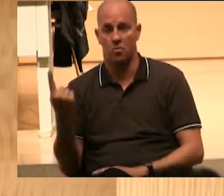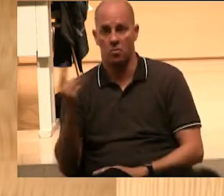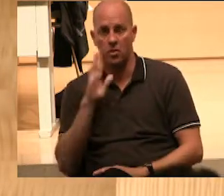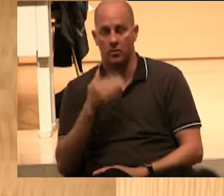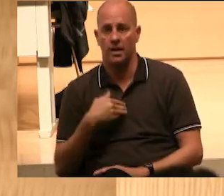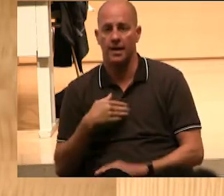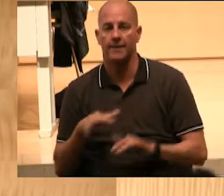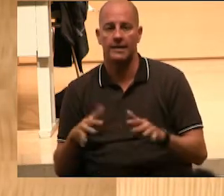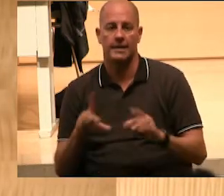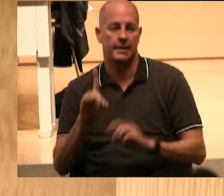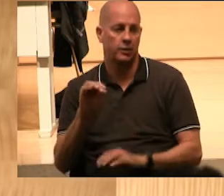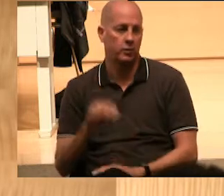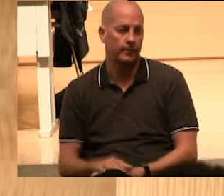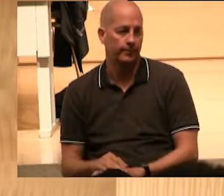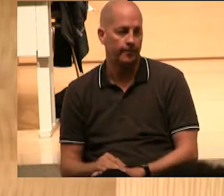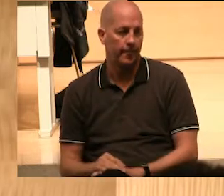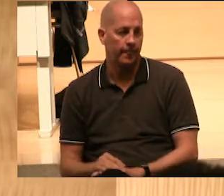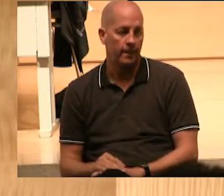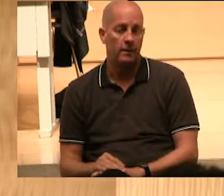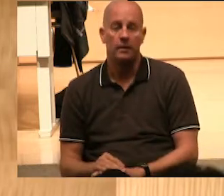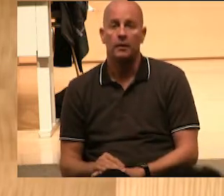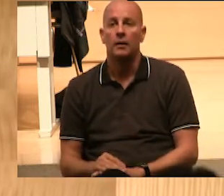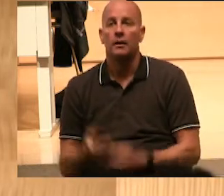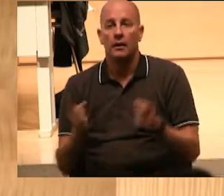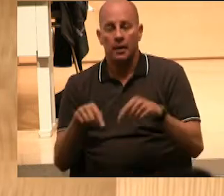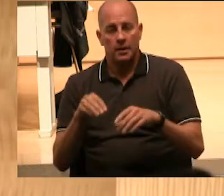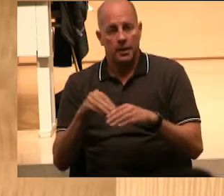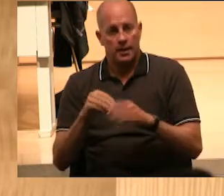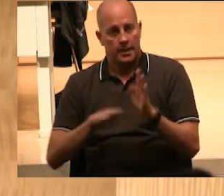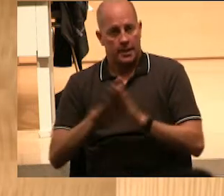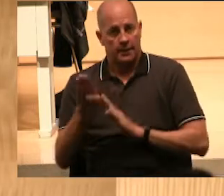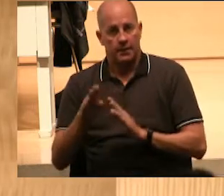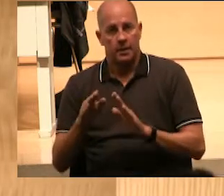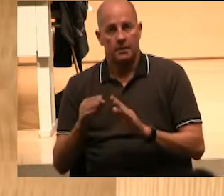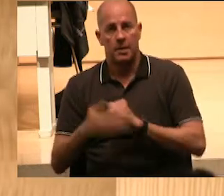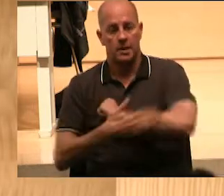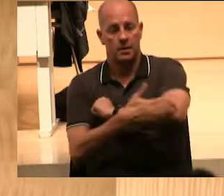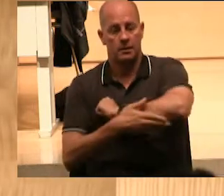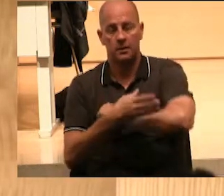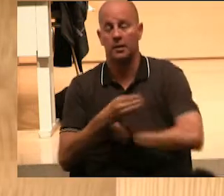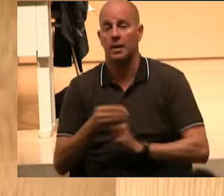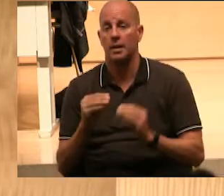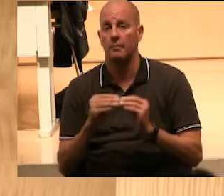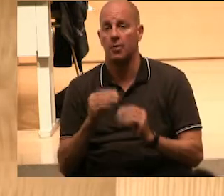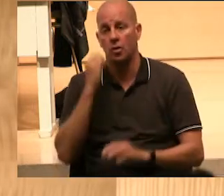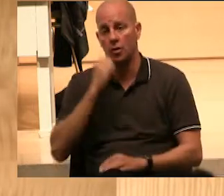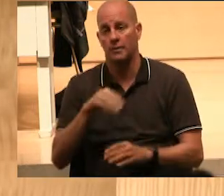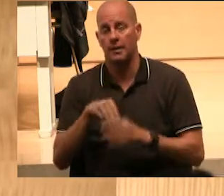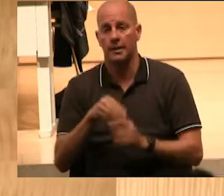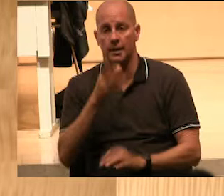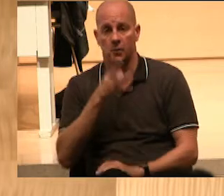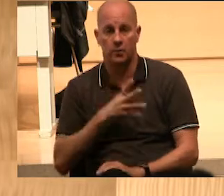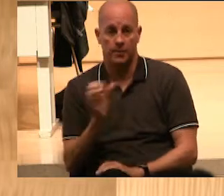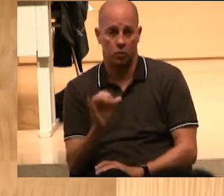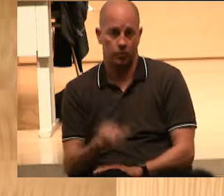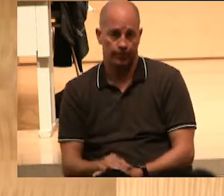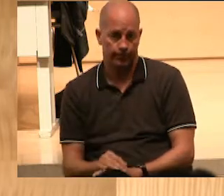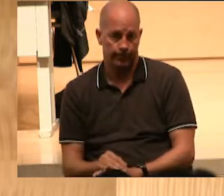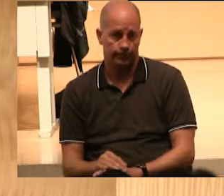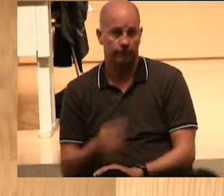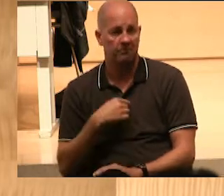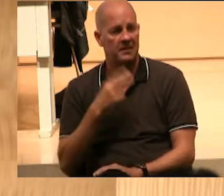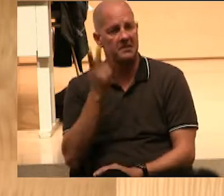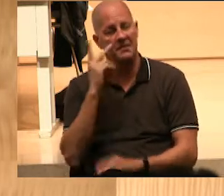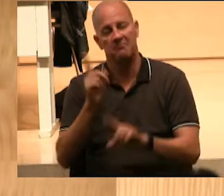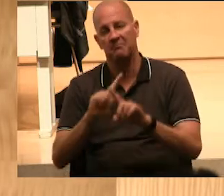disorder. They're more common in developed countries and more common in women. And you can see there are some different types